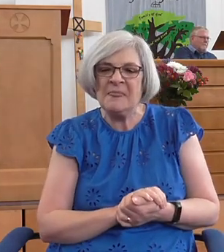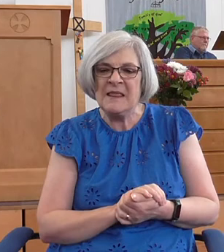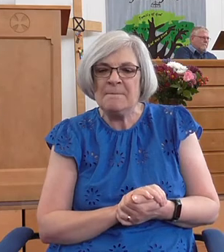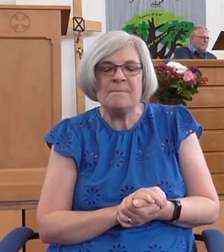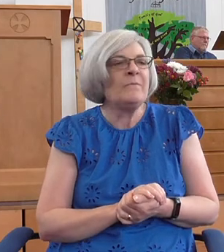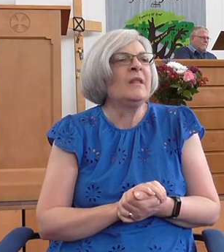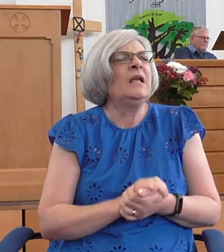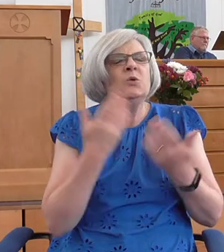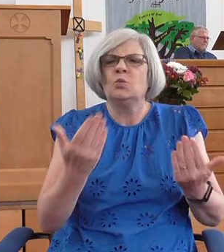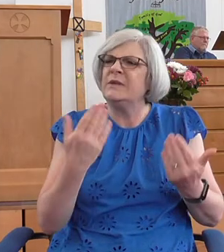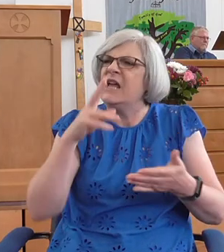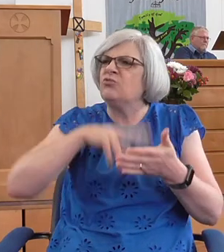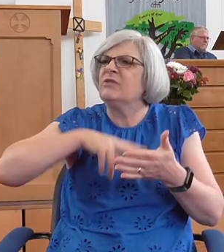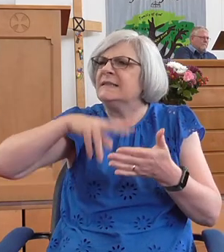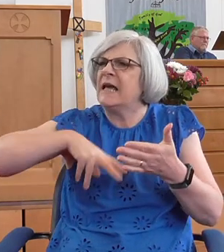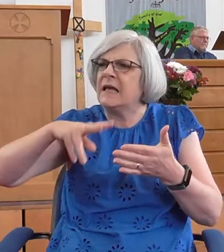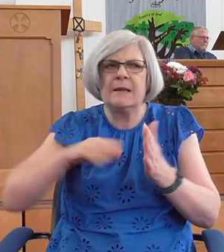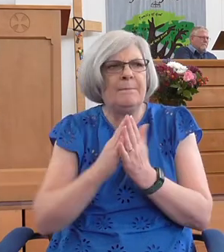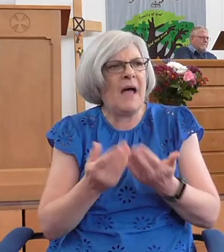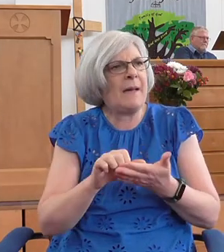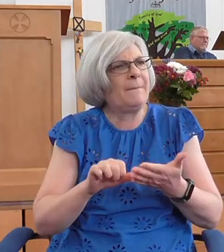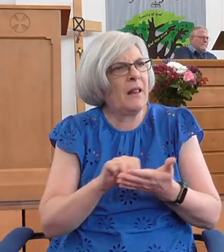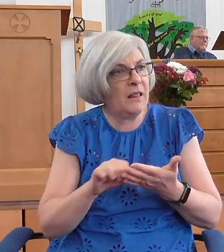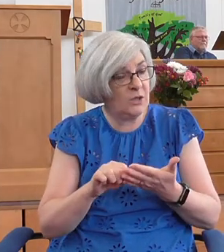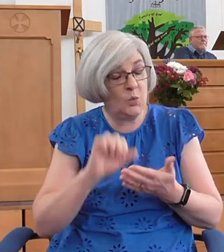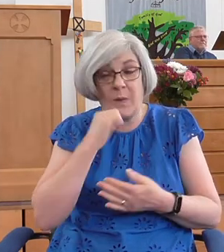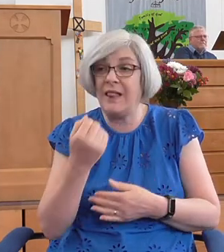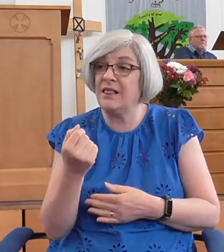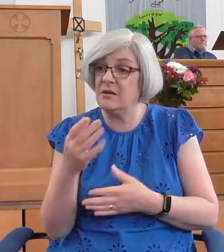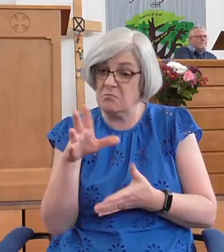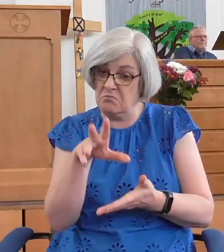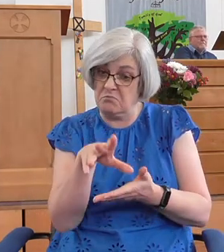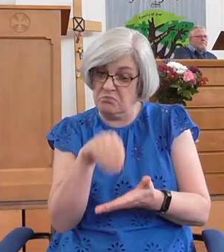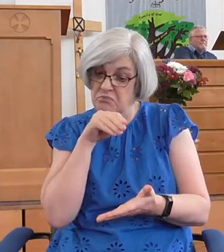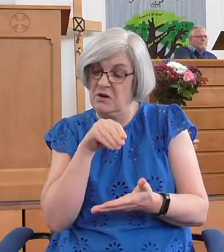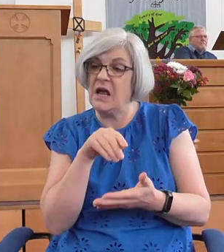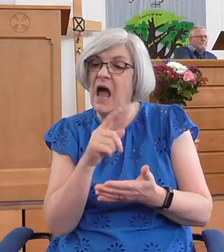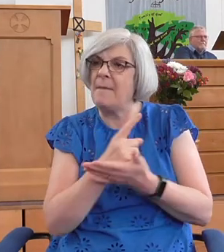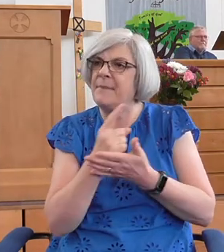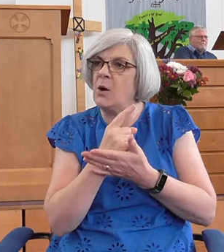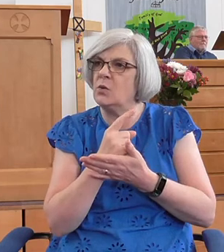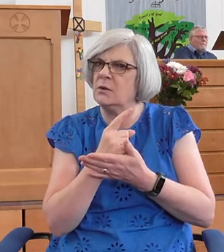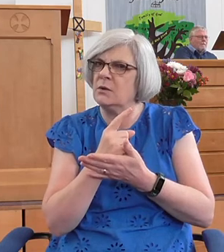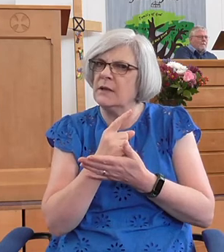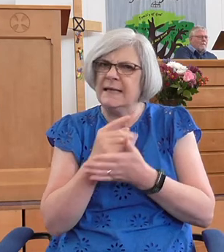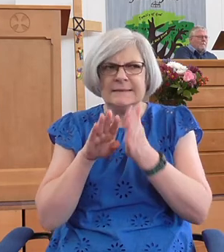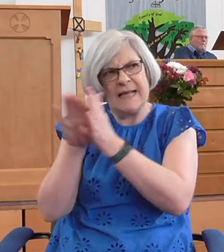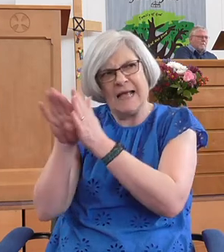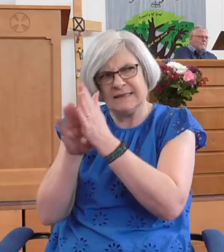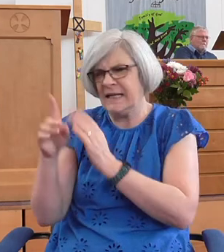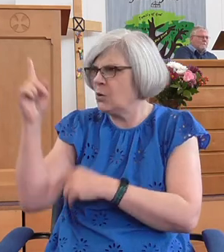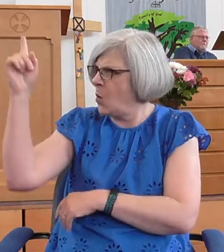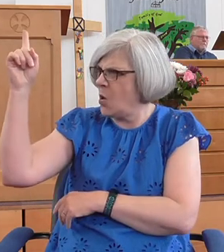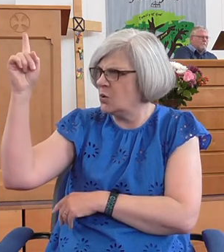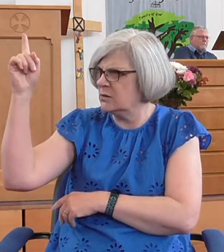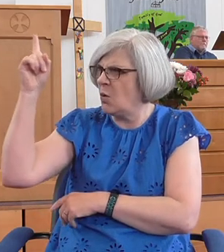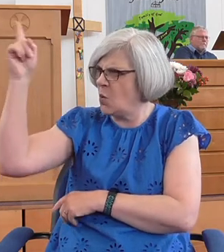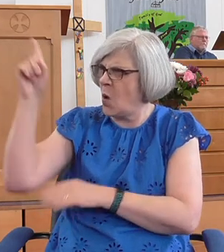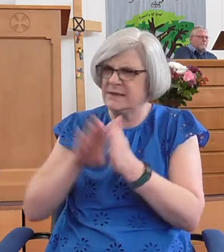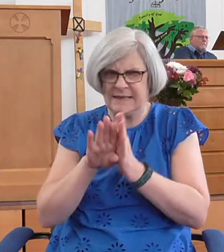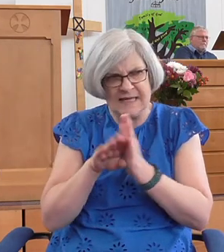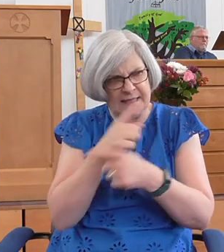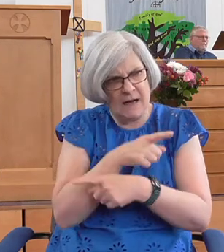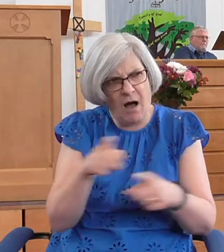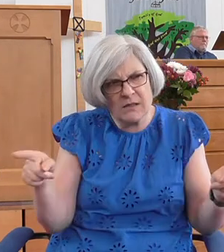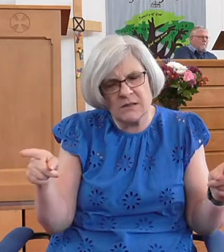today's reading, you will hear about testing God or God testing us. Okay, so it's